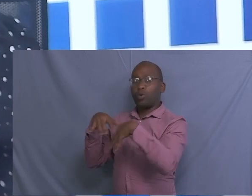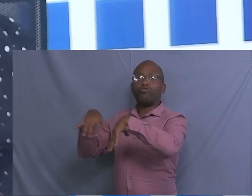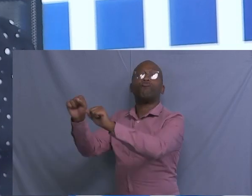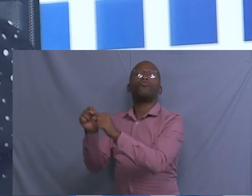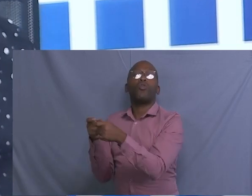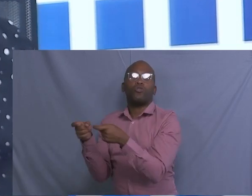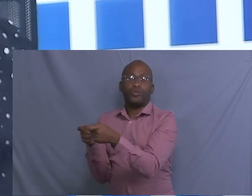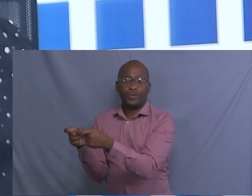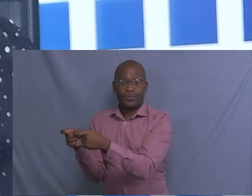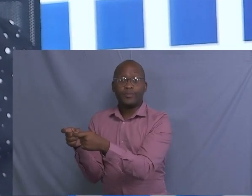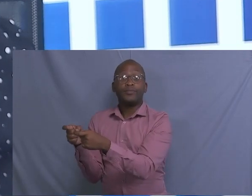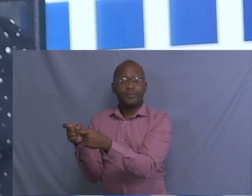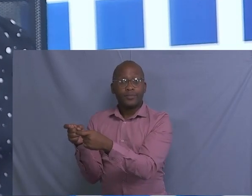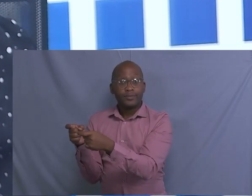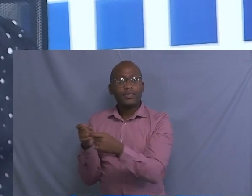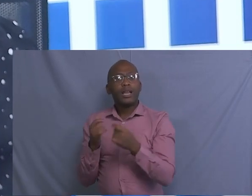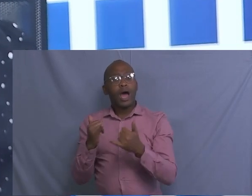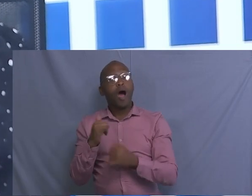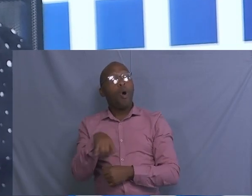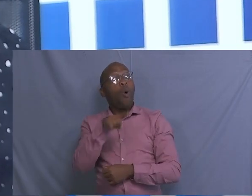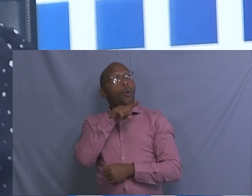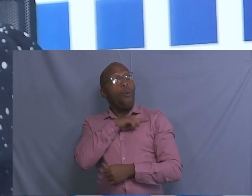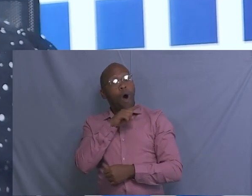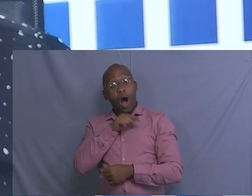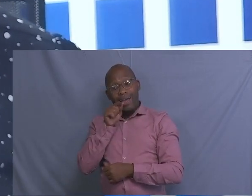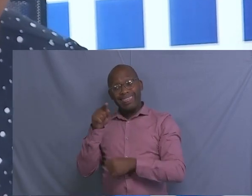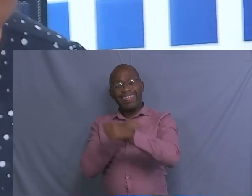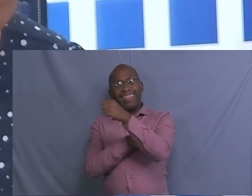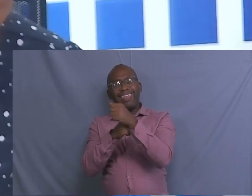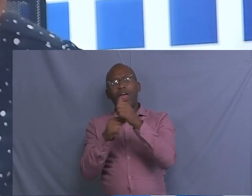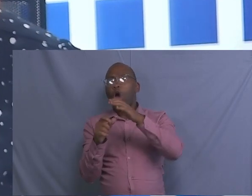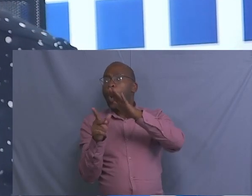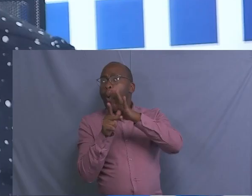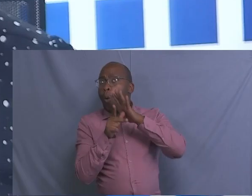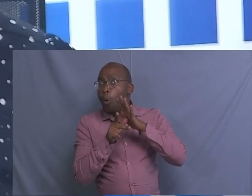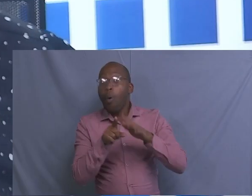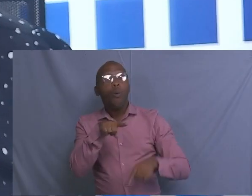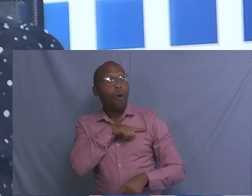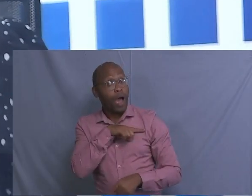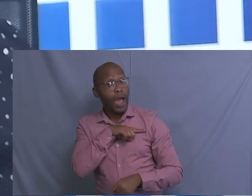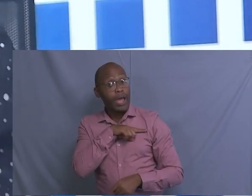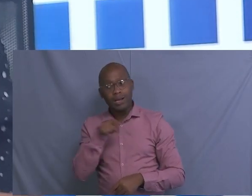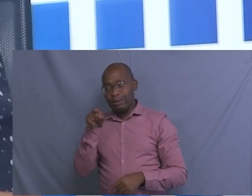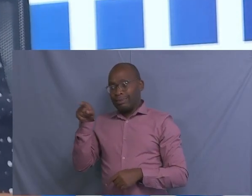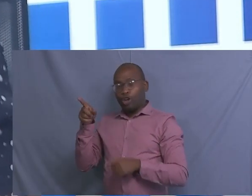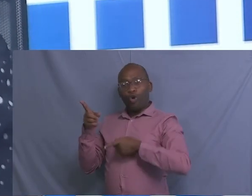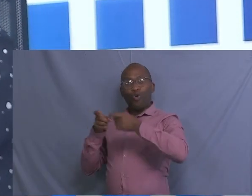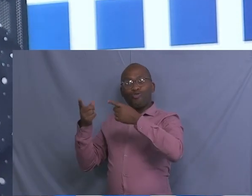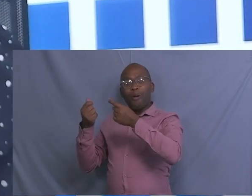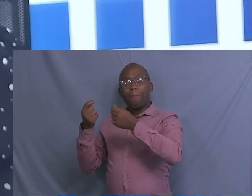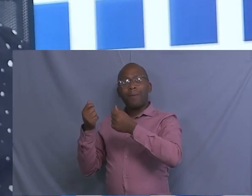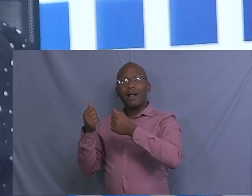Now, because of the stewardship that you've handed over to these individuals, you are going to need, as a shareholder,